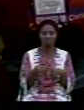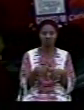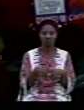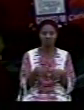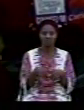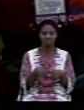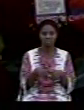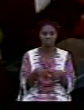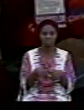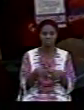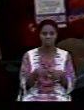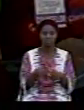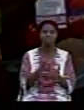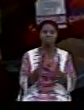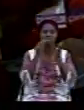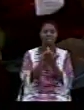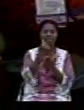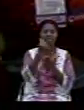your amen there.